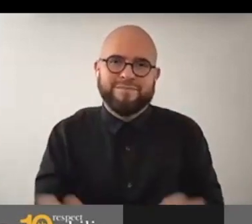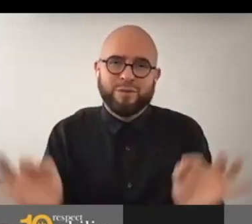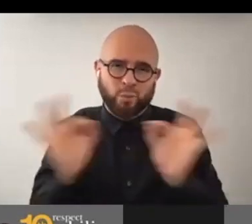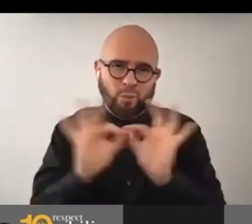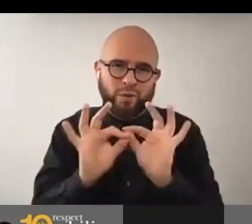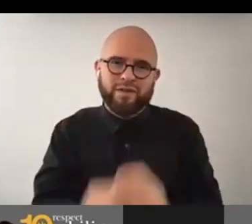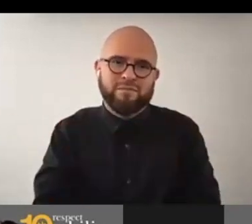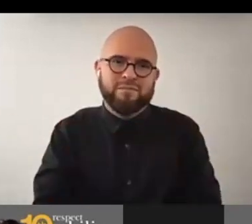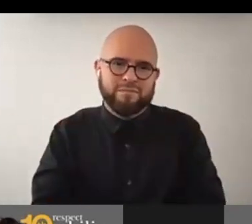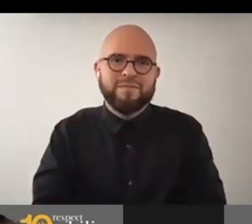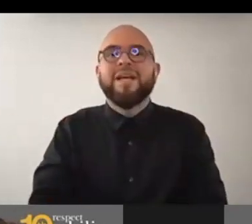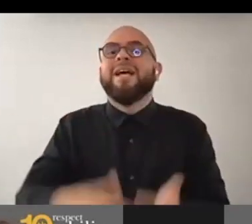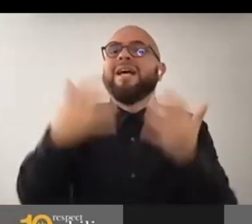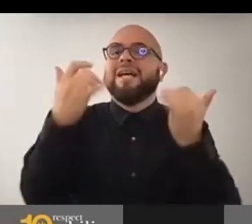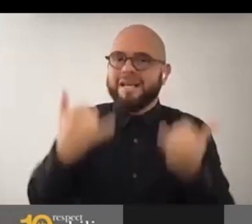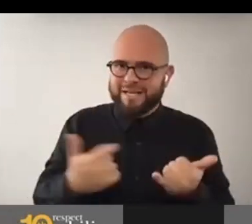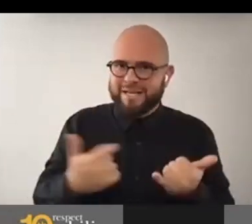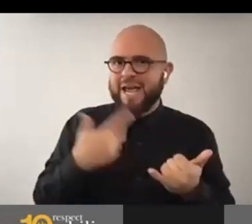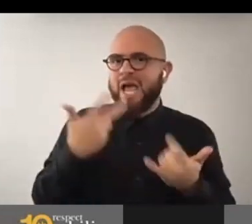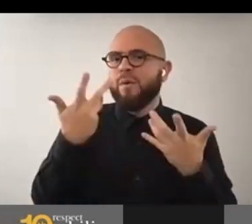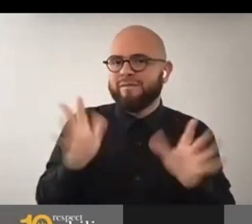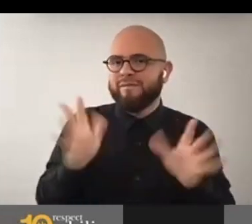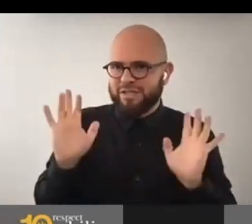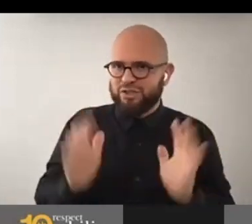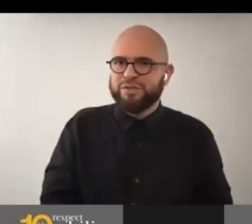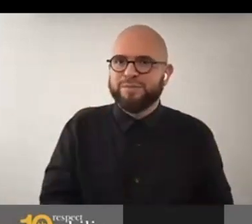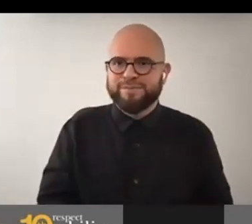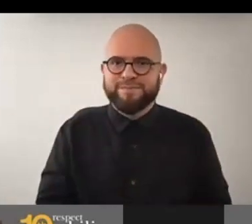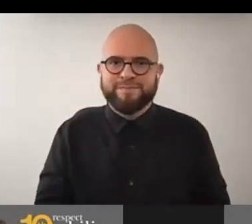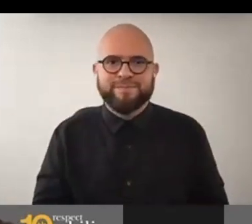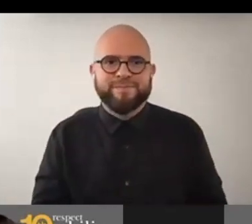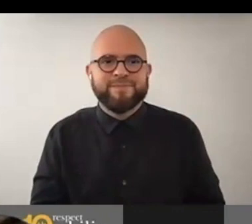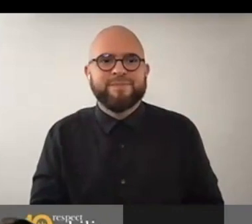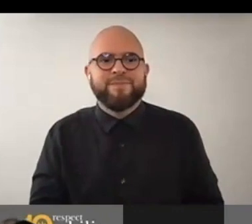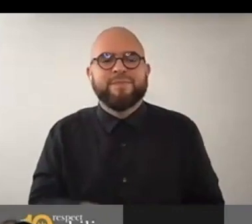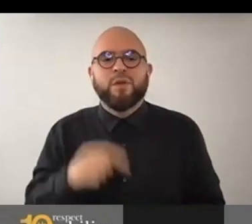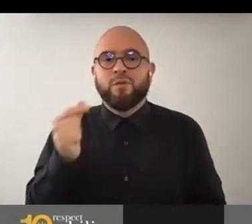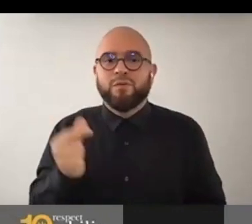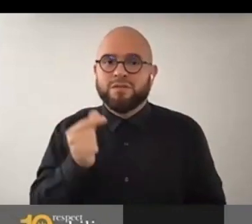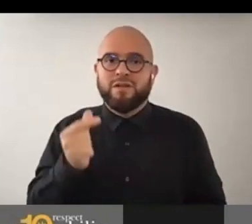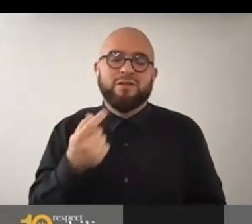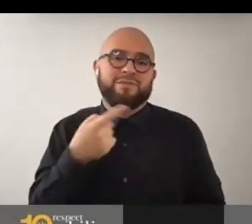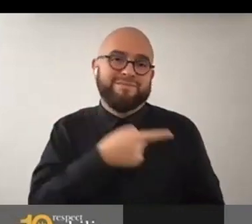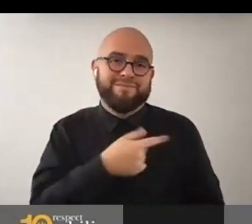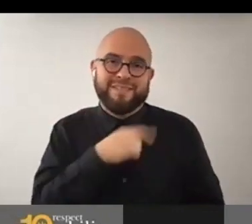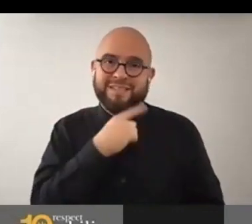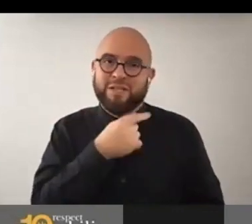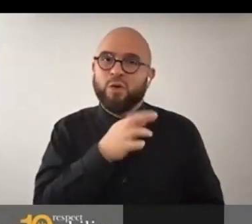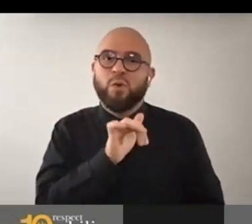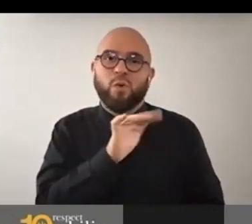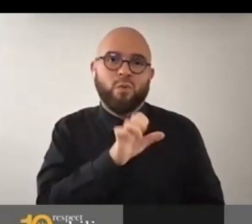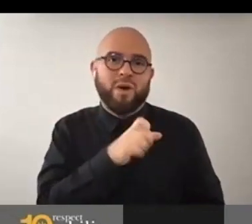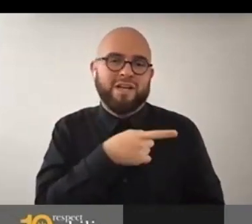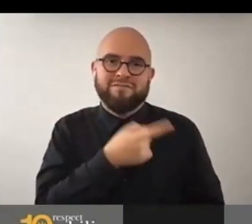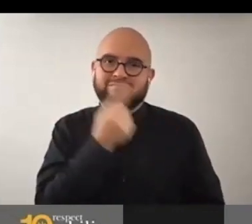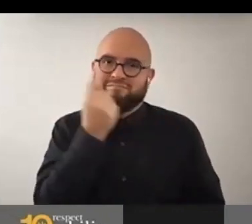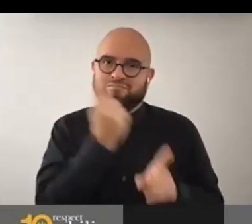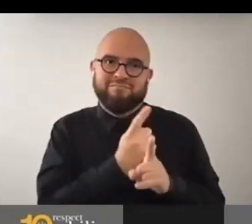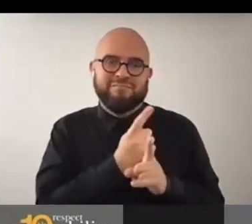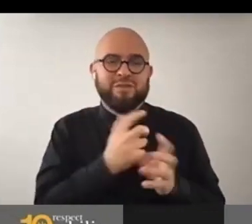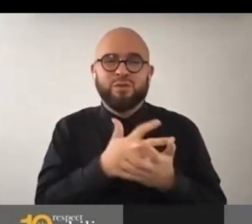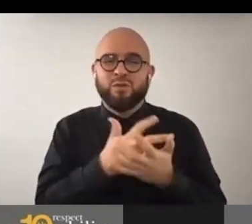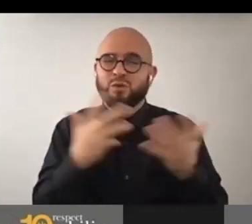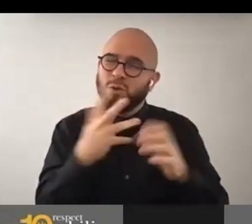Absolutely. Now I'm done jabbering. Grace has definitely hit the nail on the head here. It is, there is so much work to be